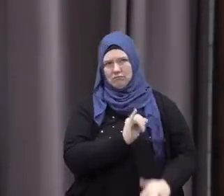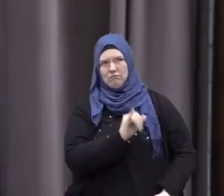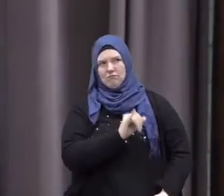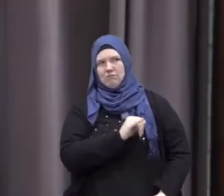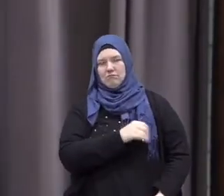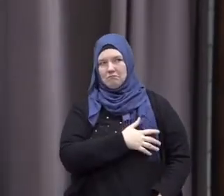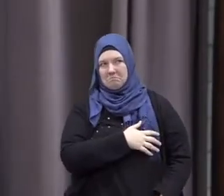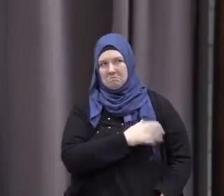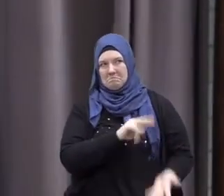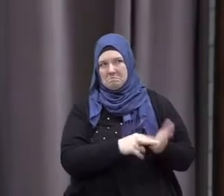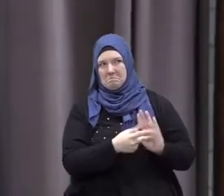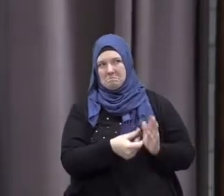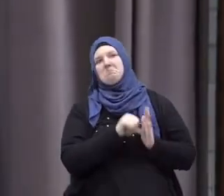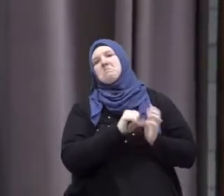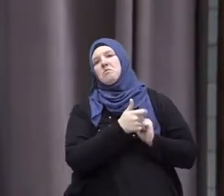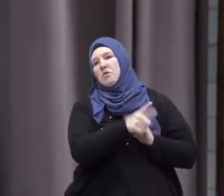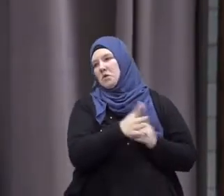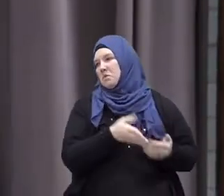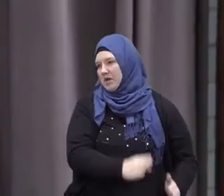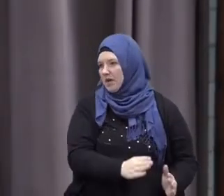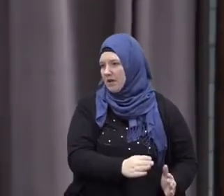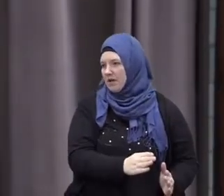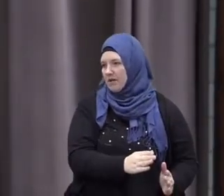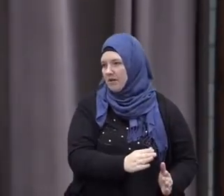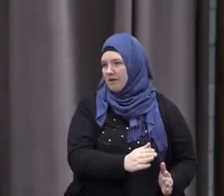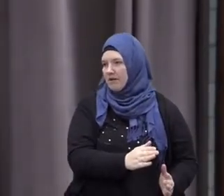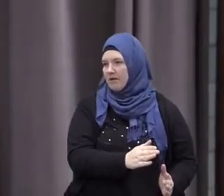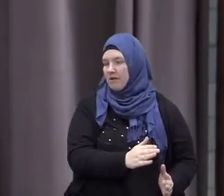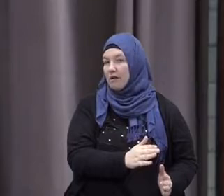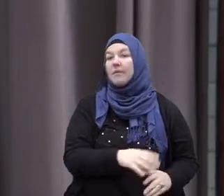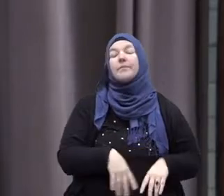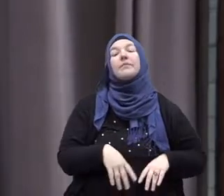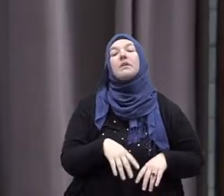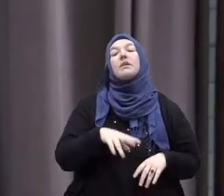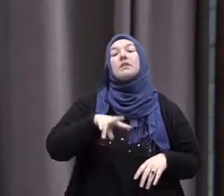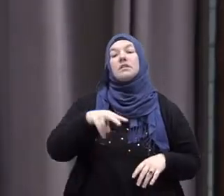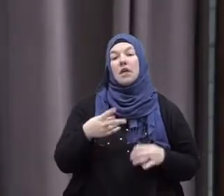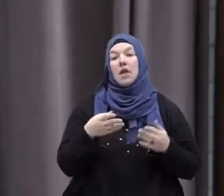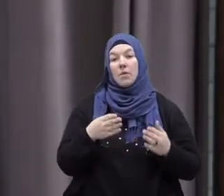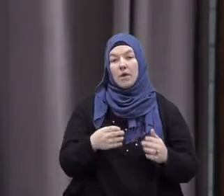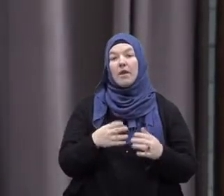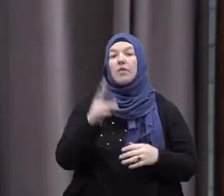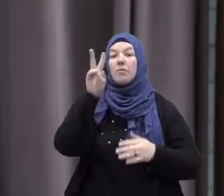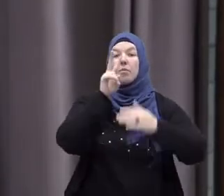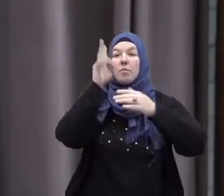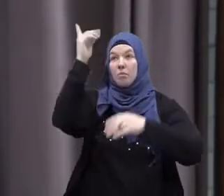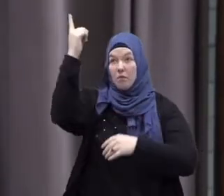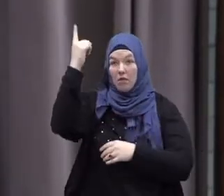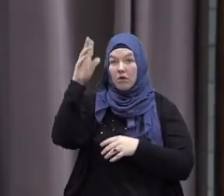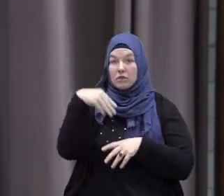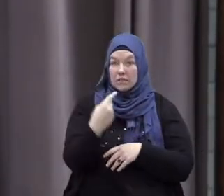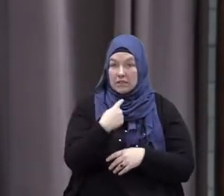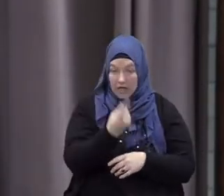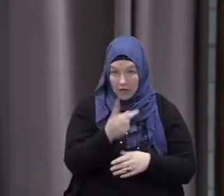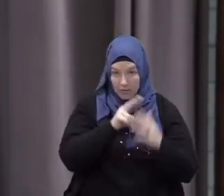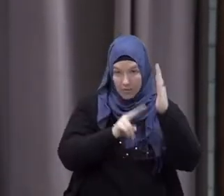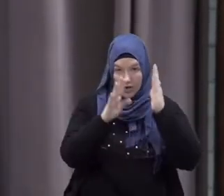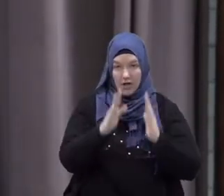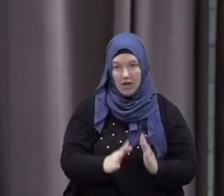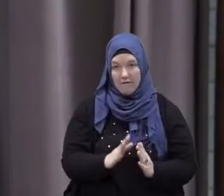This is the high mark. The second high mark is where Allah subhanahu wa ta'ala tells the Prophet sallallahu alaihi wasallam,